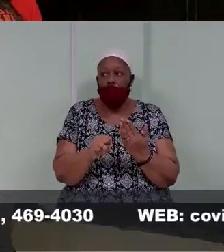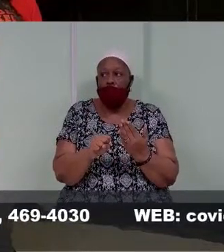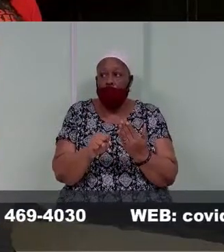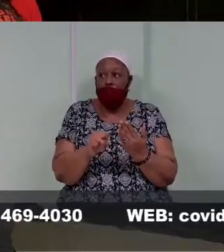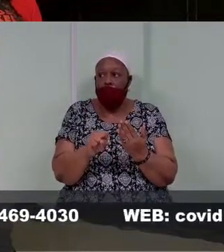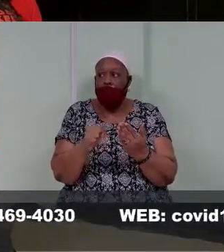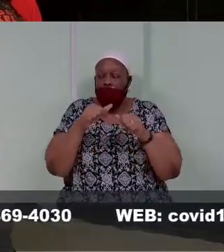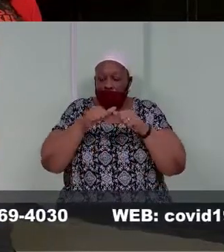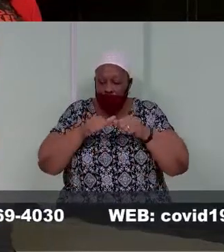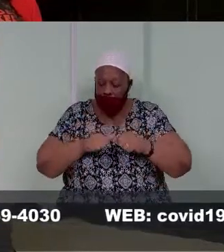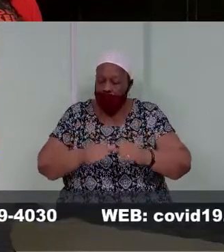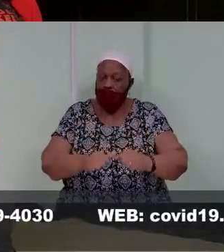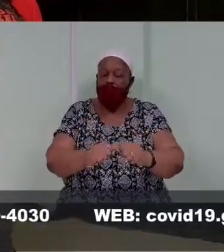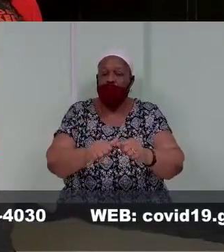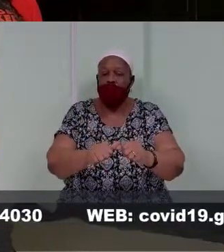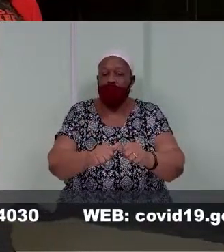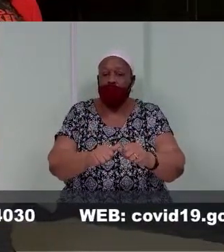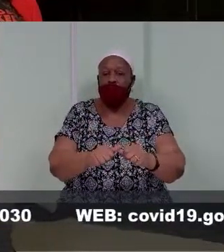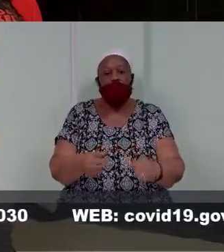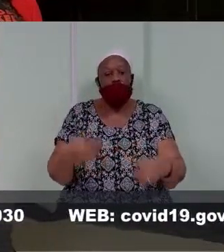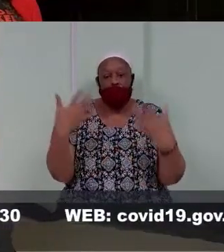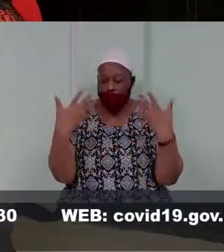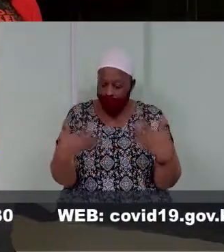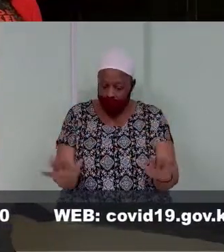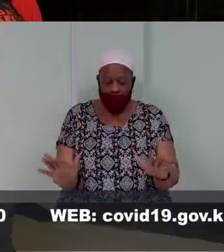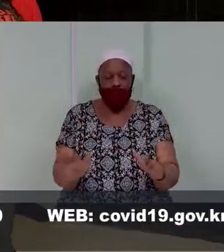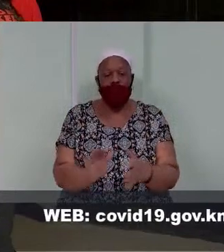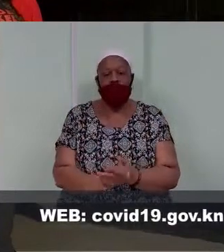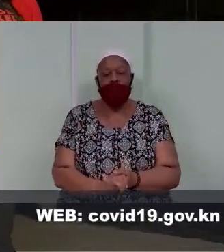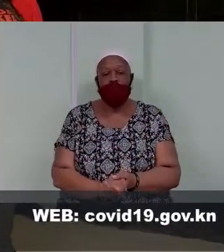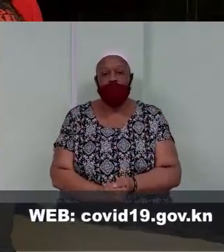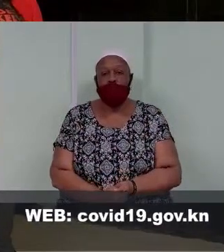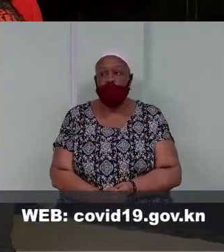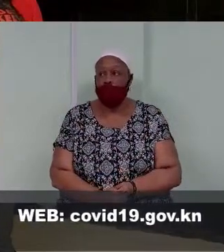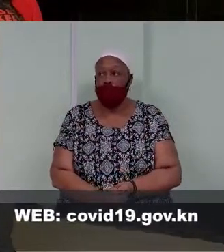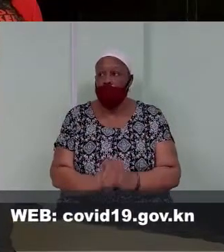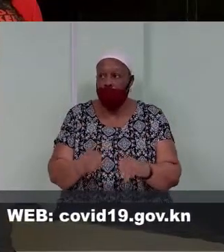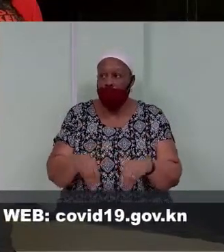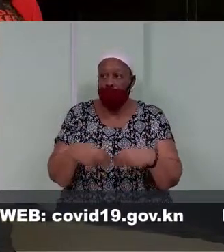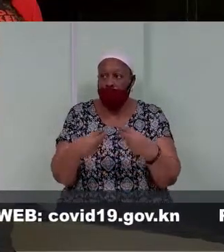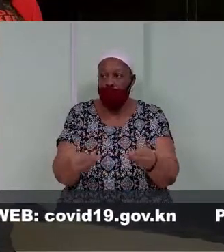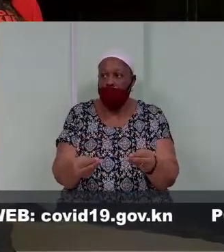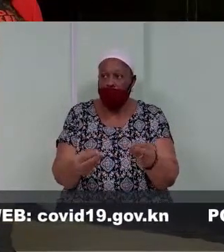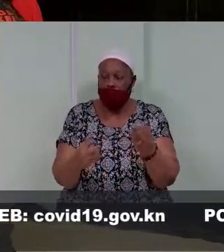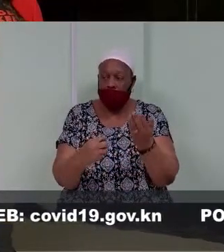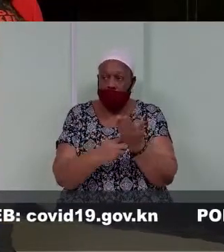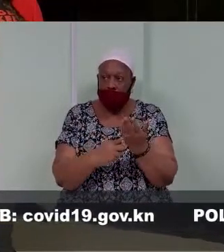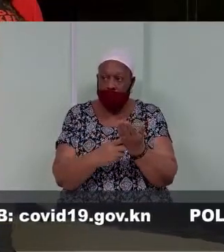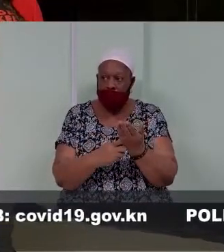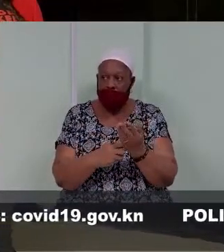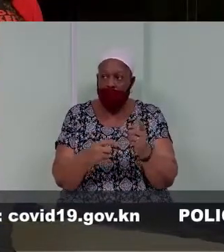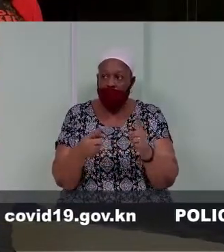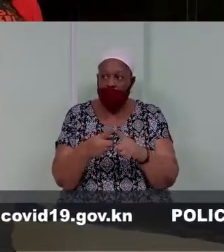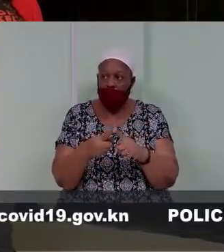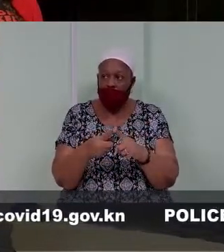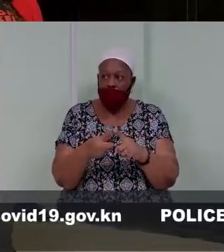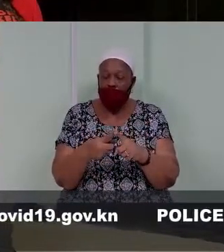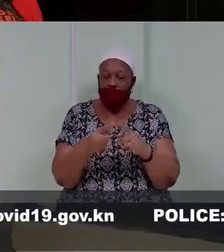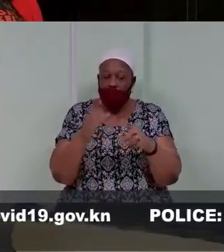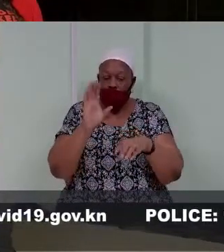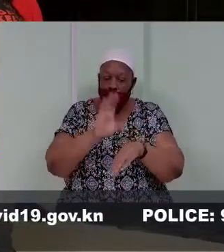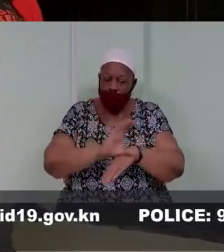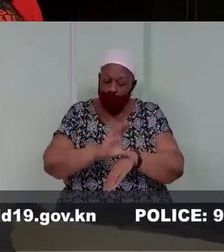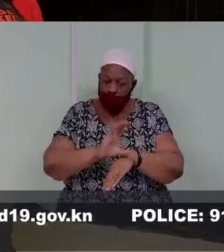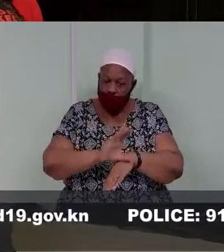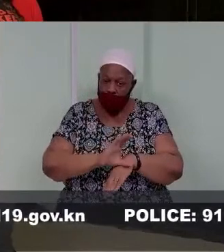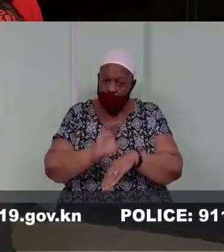and continuing until they finish. We will be given first priority. We'll give to the churches. We'll